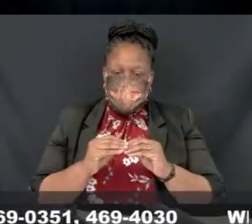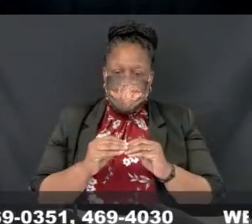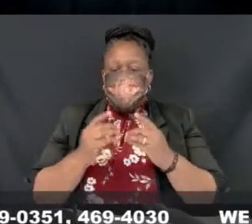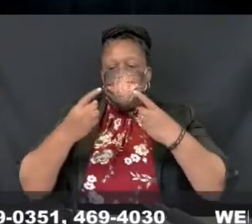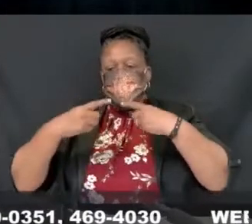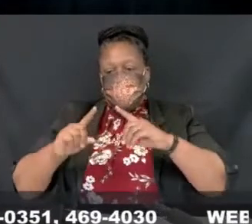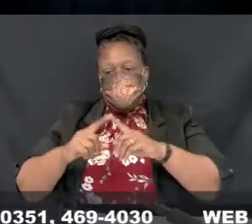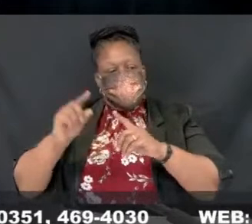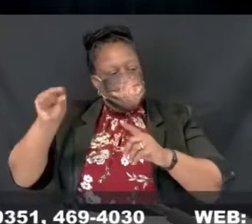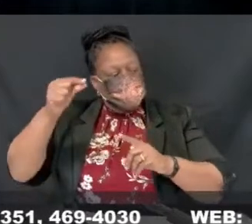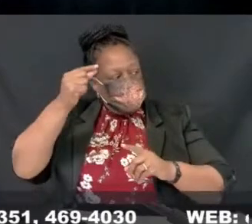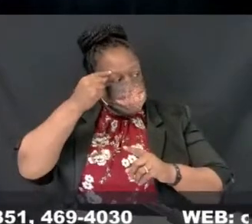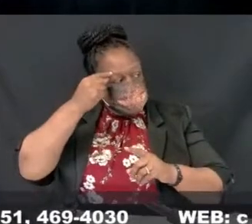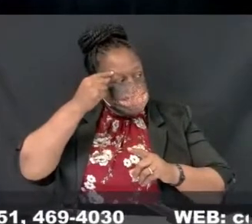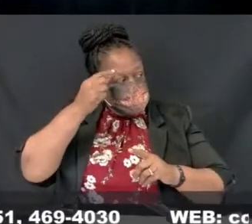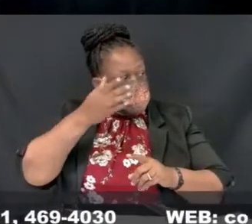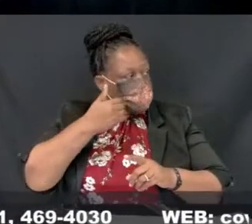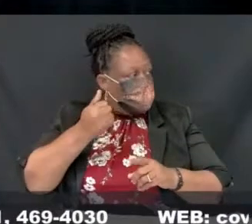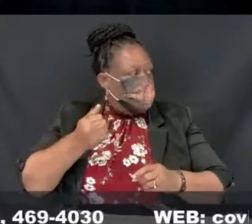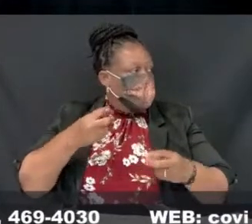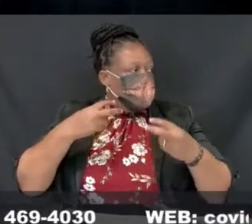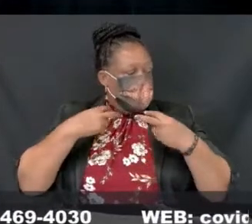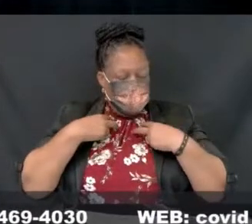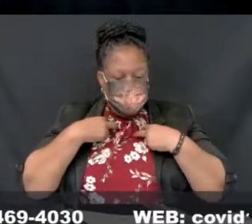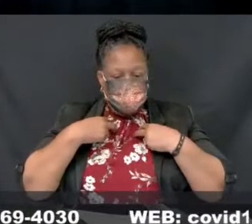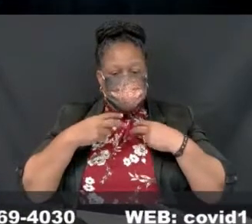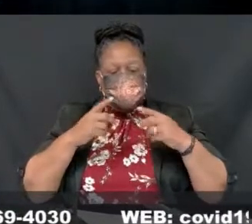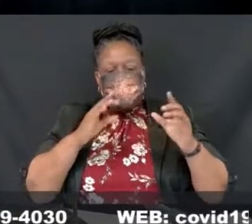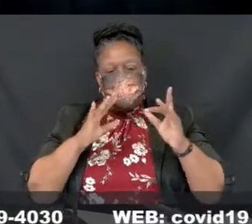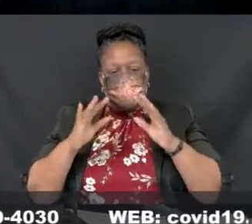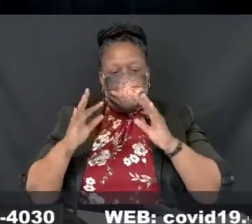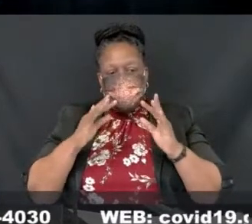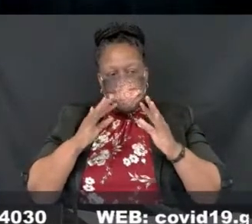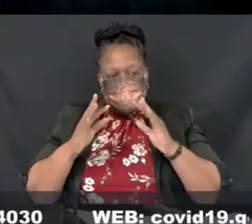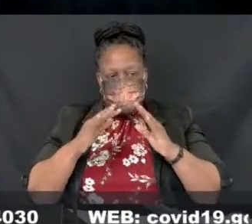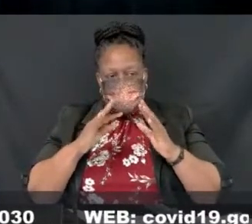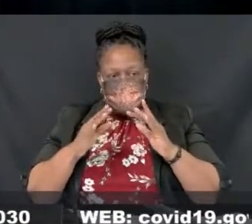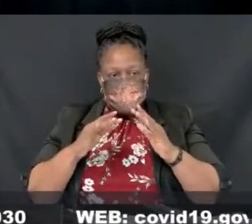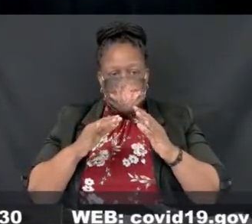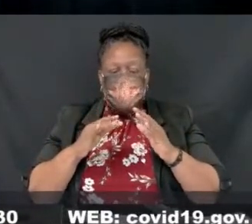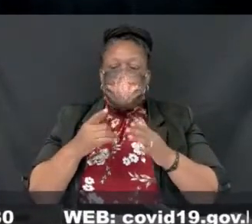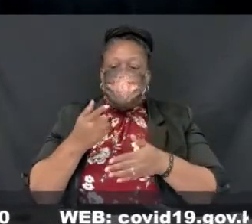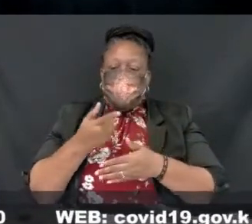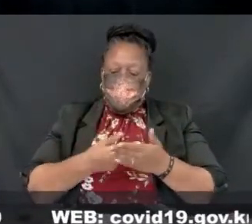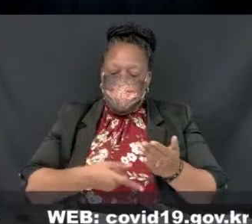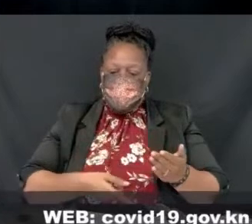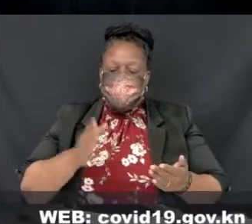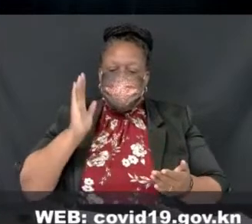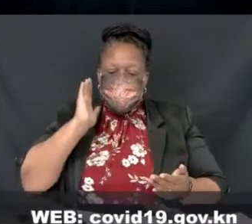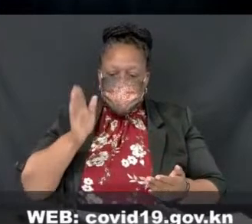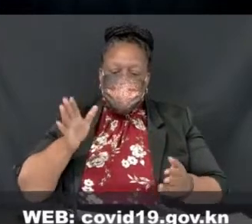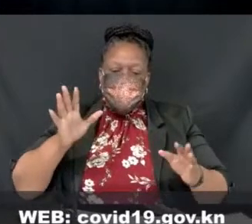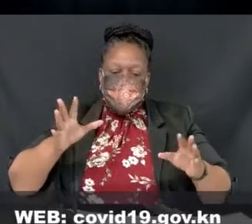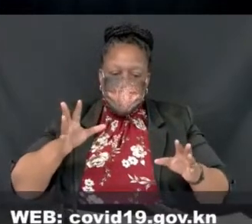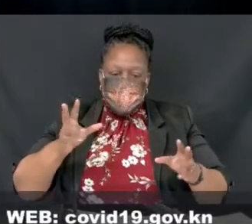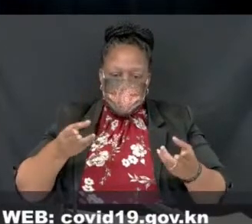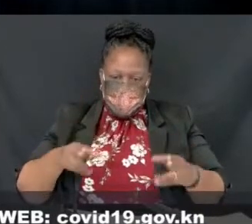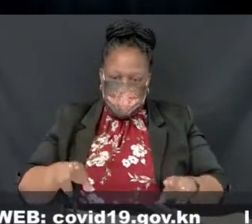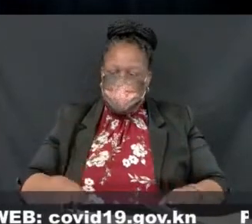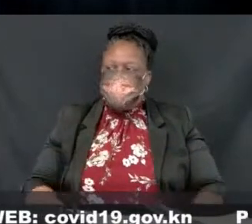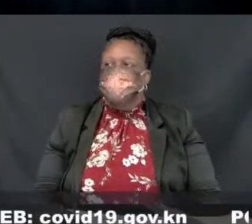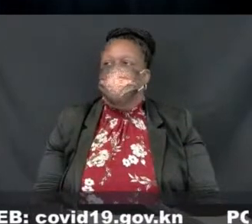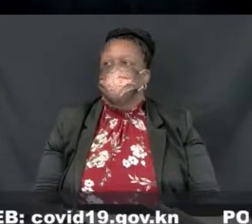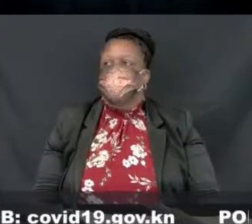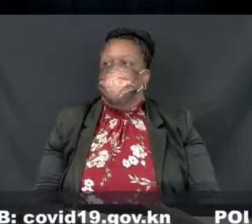were going to cabinet every Monday. Every Monday, cabinet would then make a decision whether they accept the recommendation,